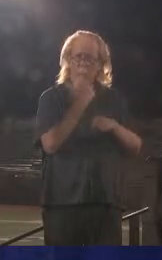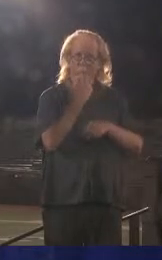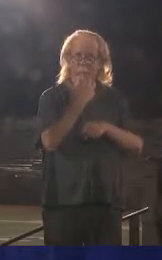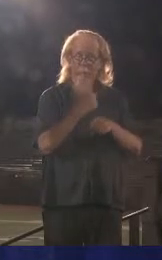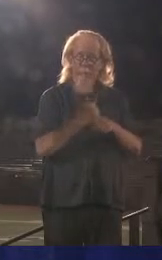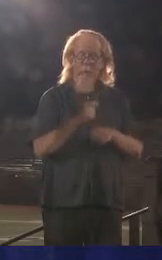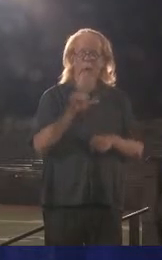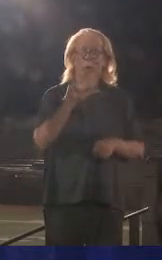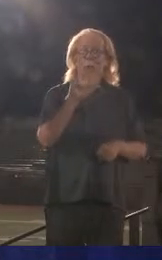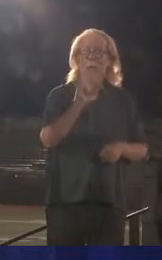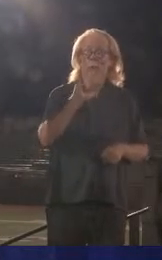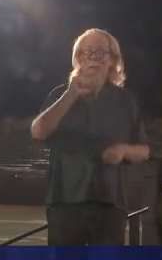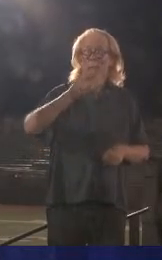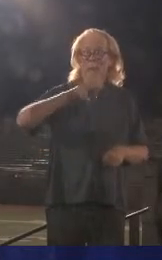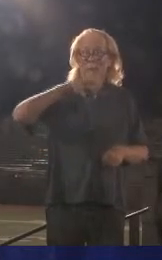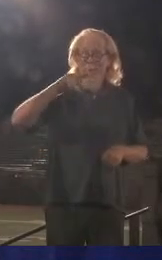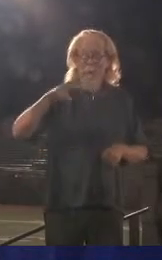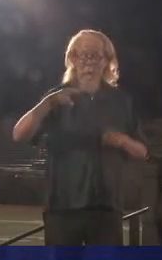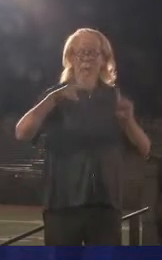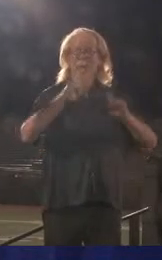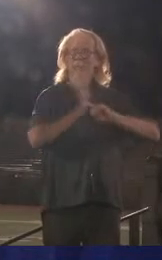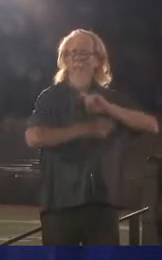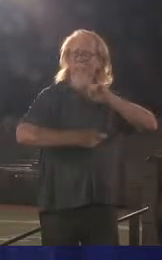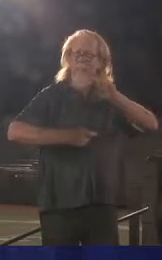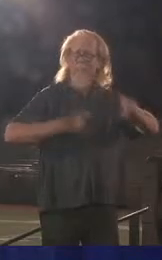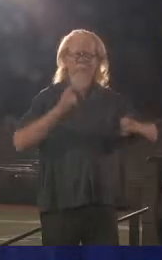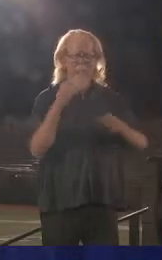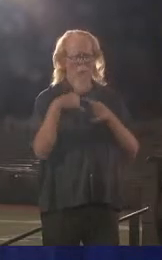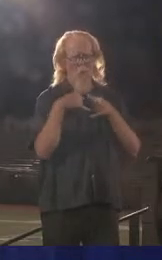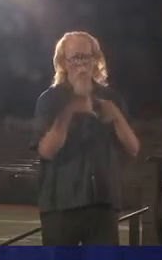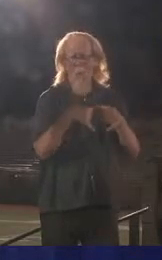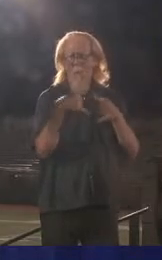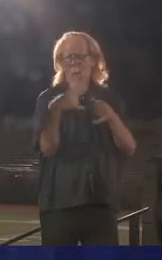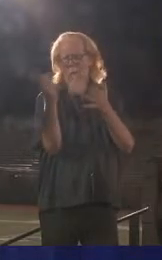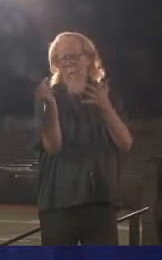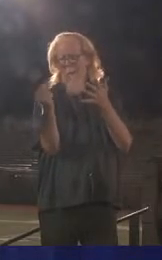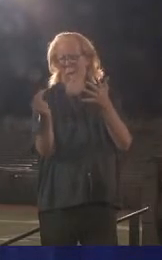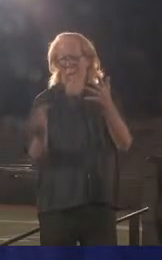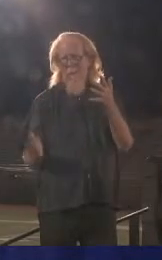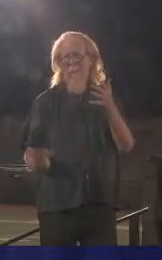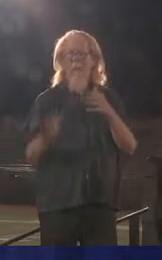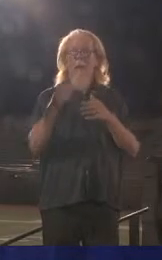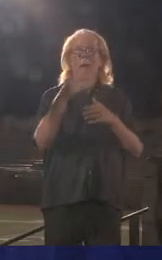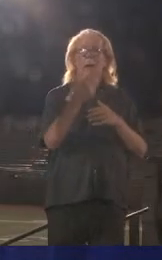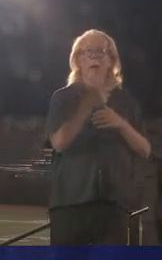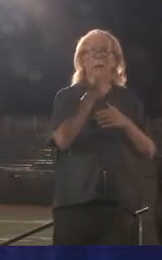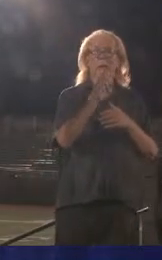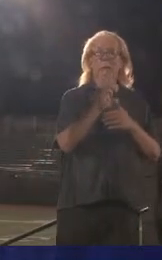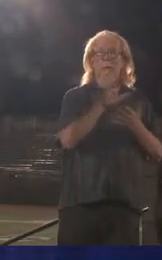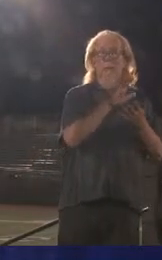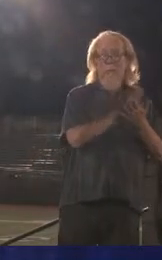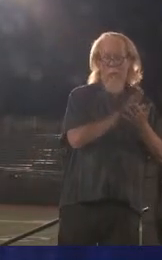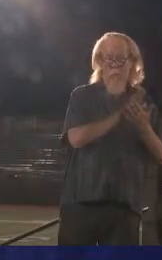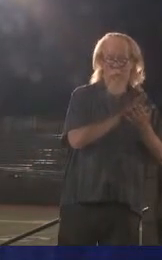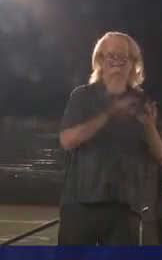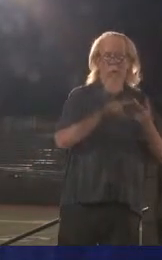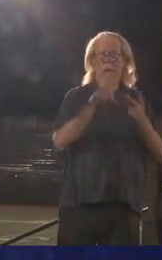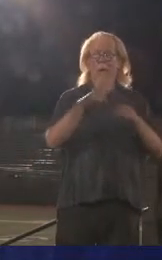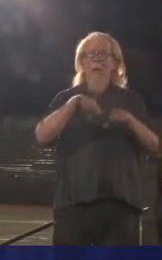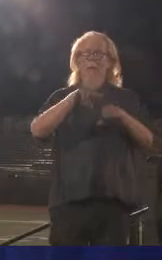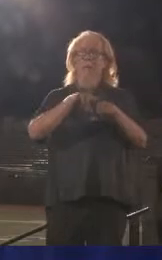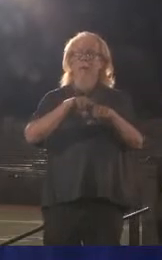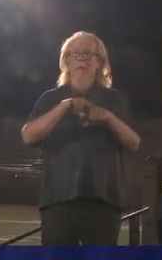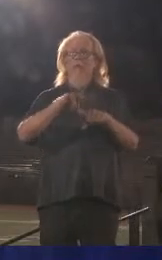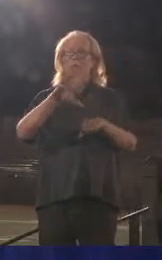2022, Nalania received several awards. She received both the AP Scholar Award and the National African